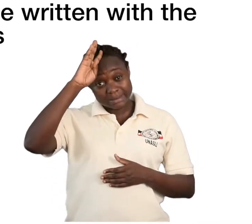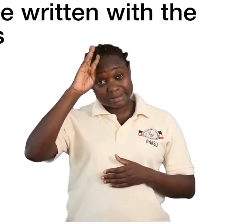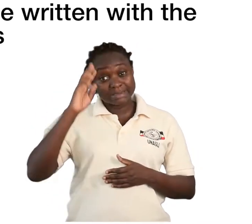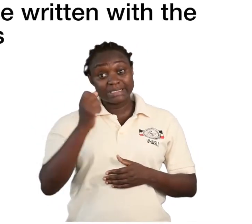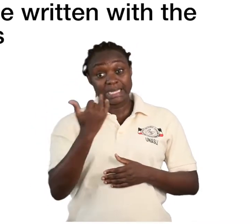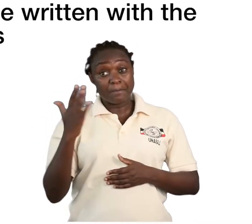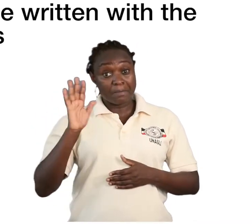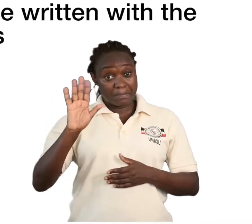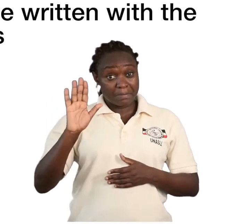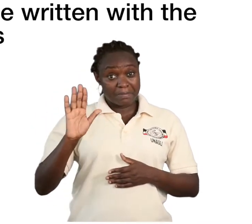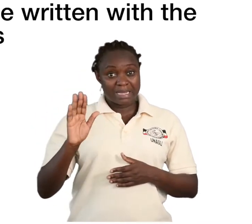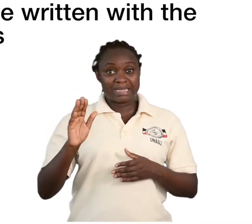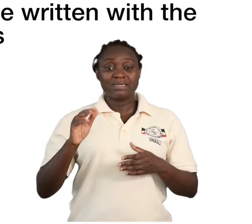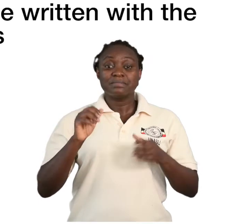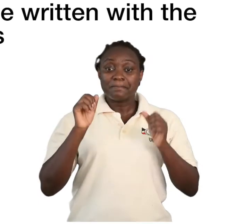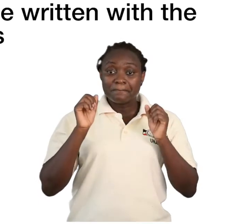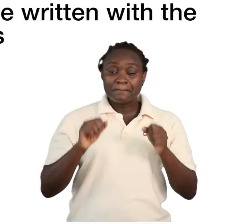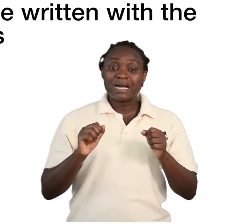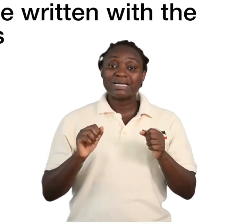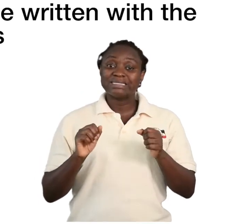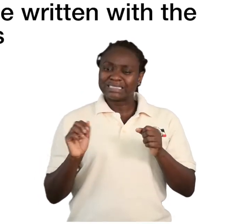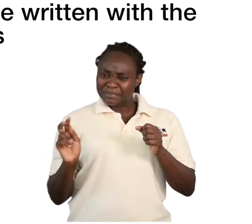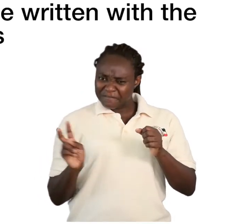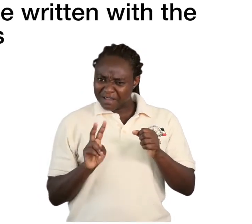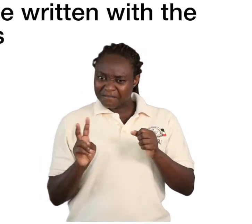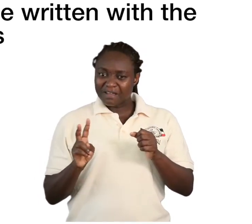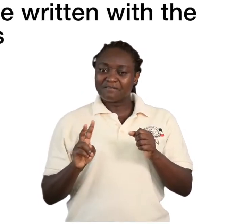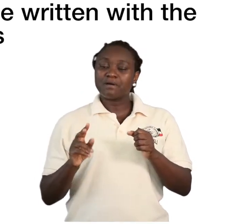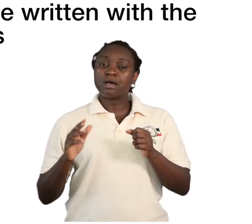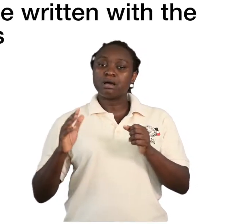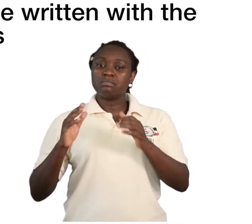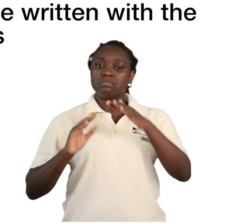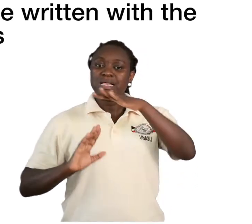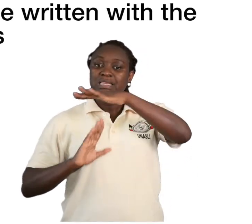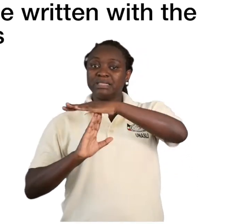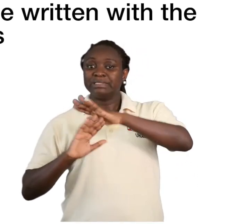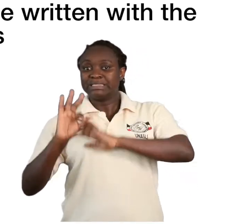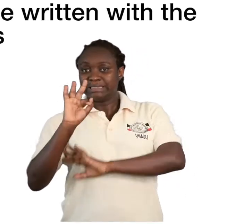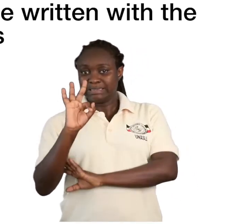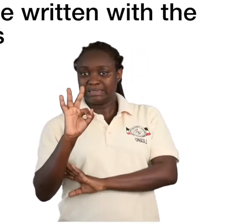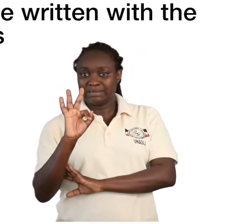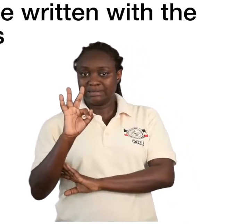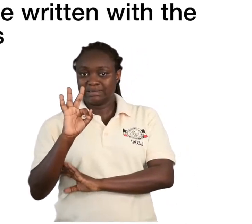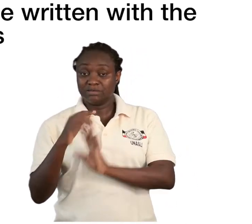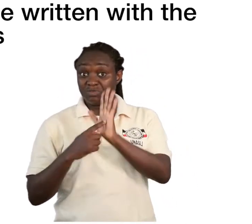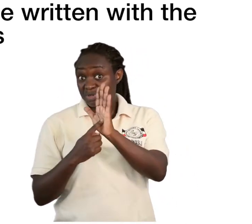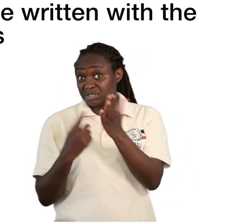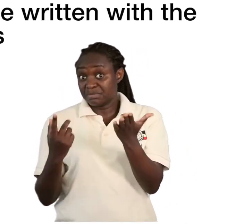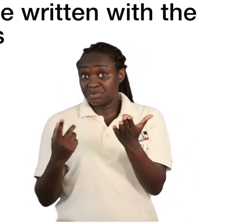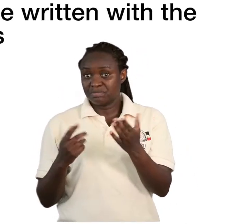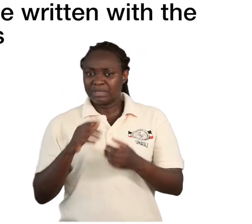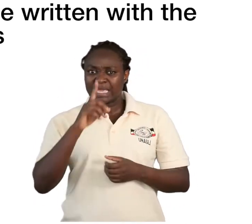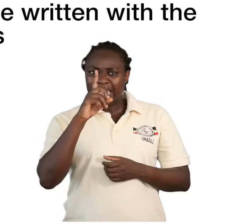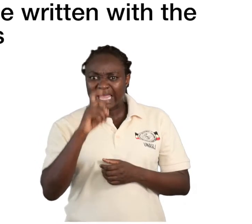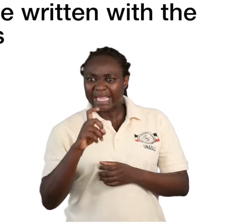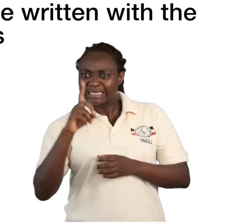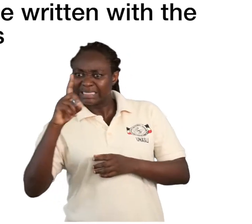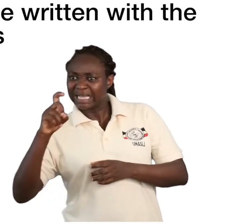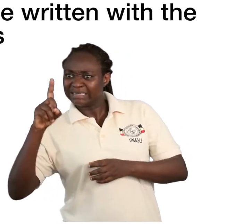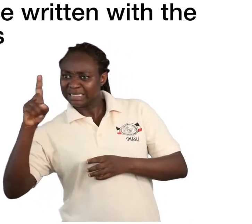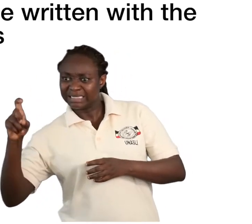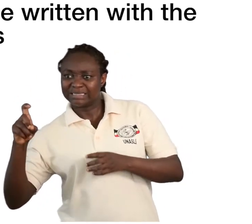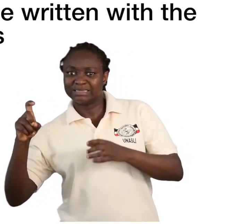number more than 3 times consecutively. Like you're writing X, X, X,